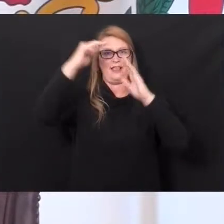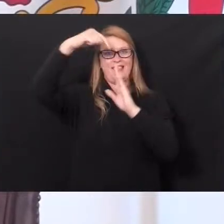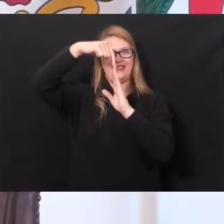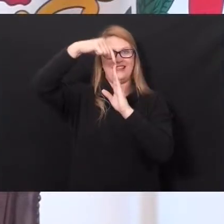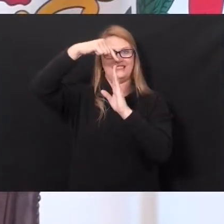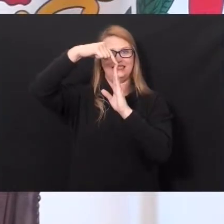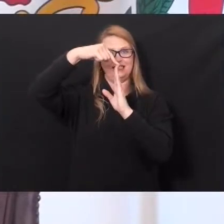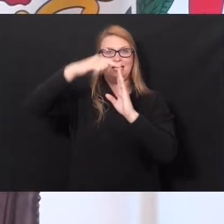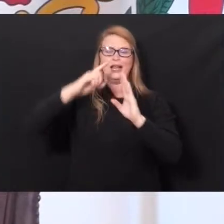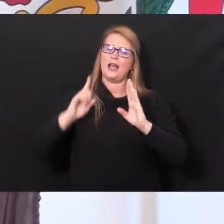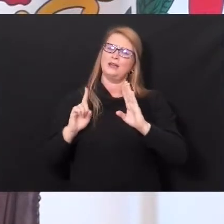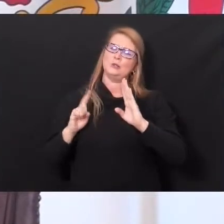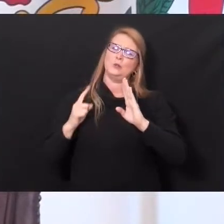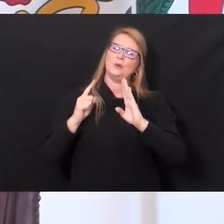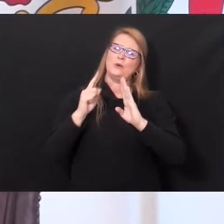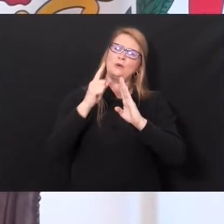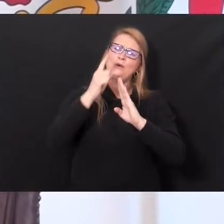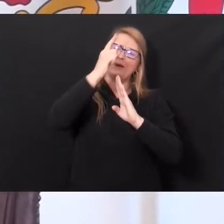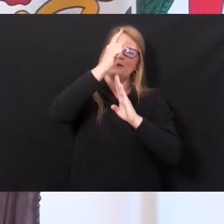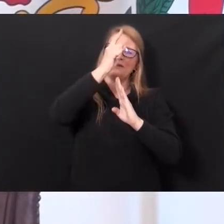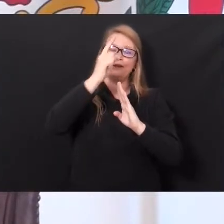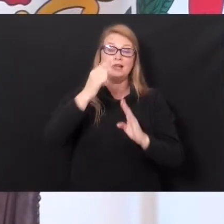said this in my State of the State.